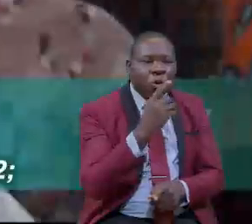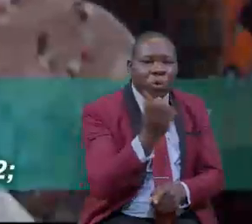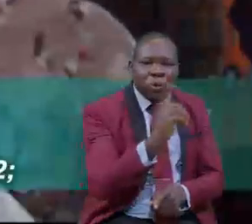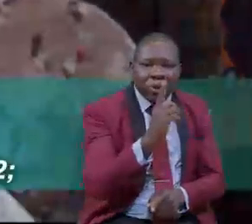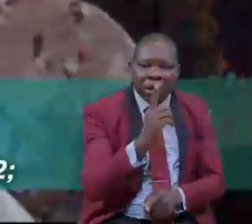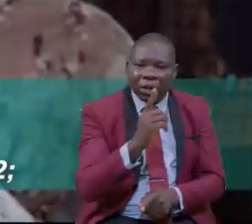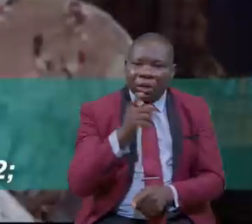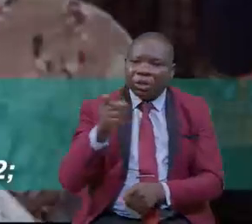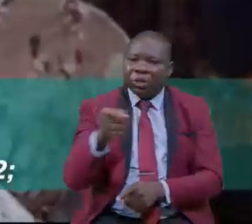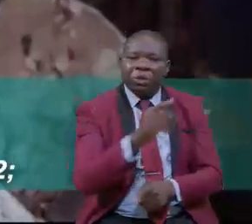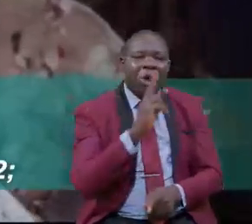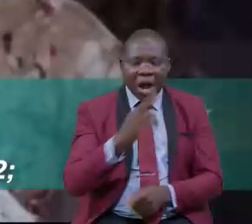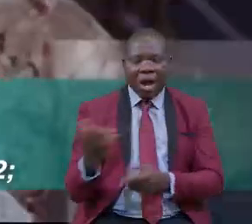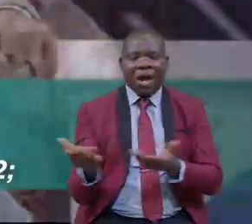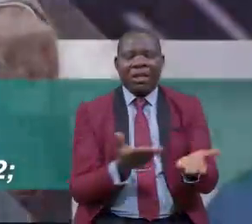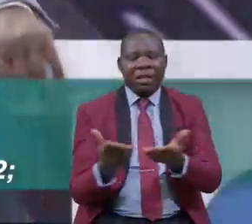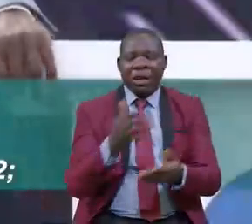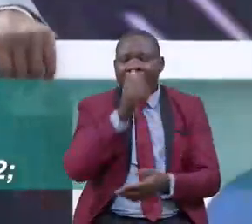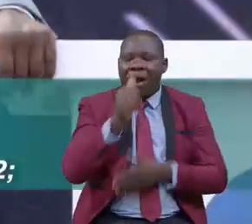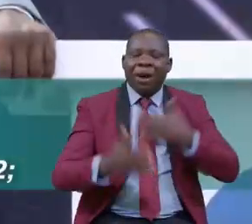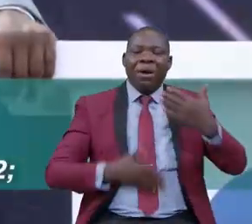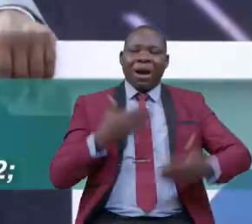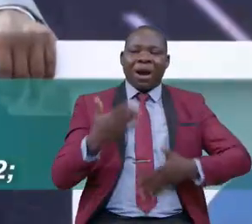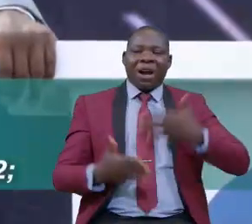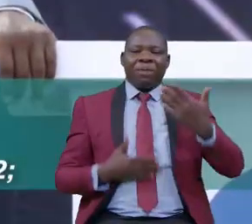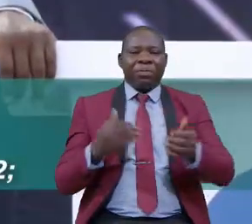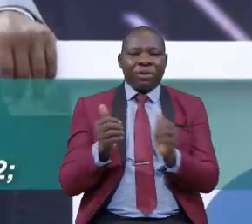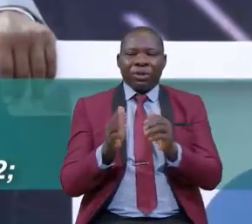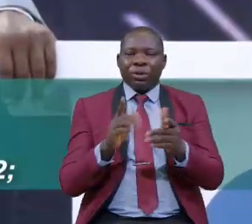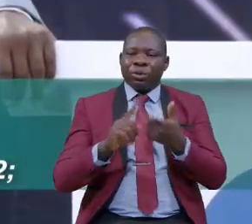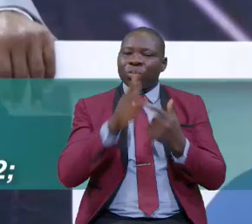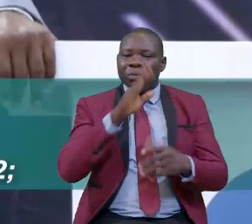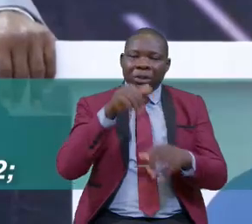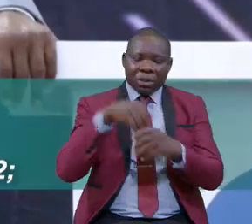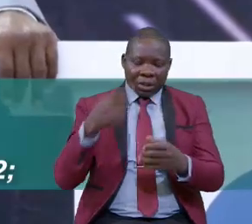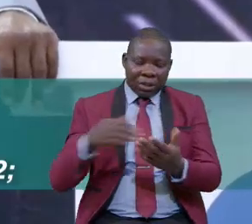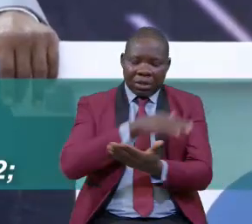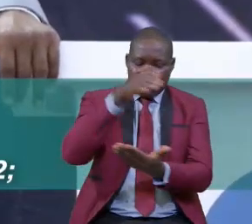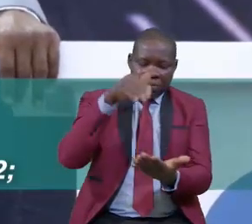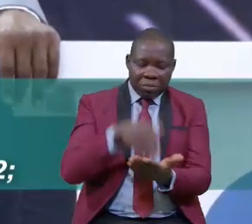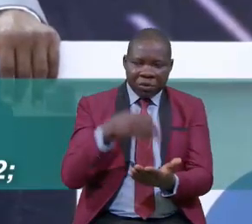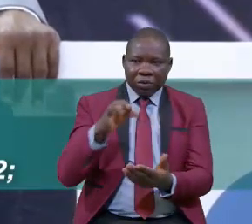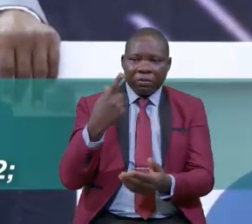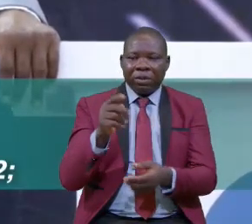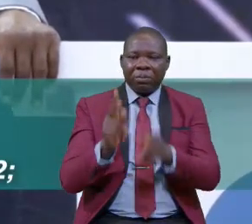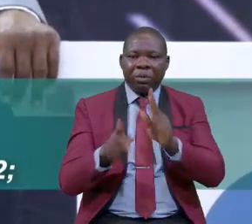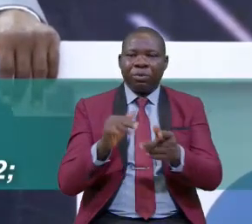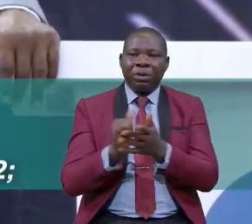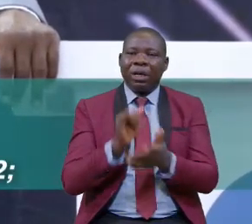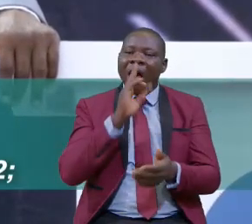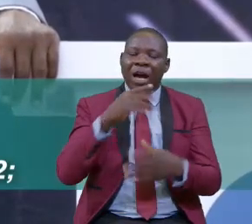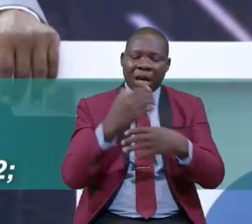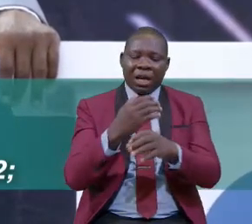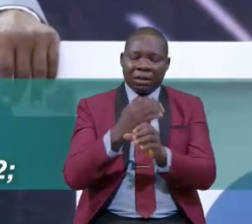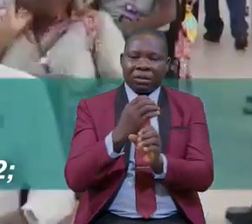They are here. I'm happy to be in the midst of the people that are created for God and